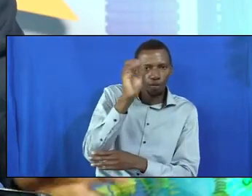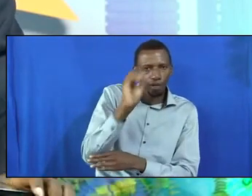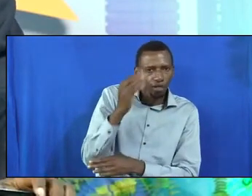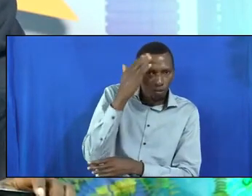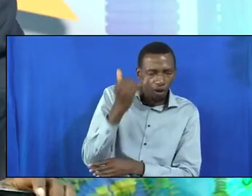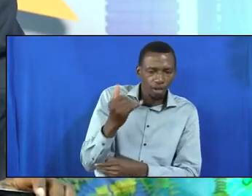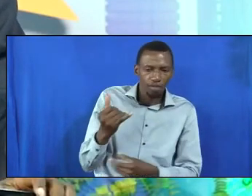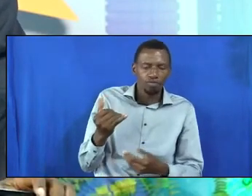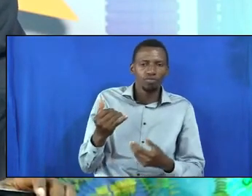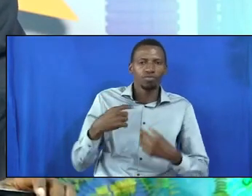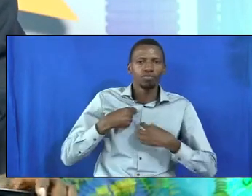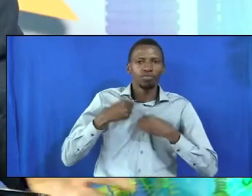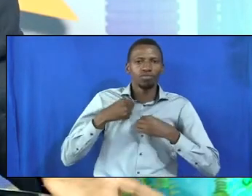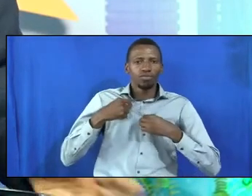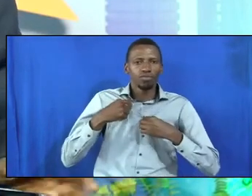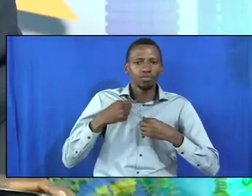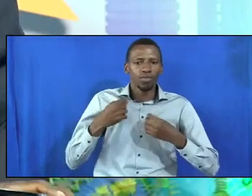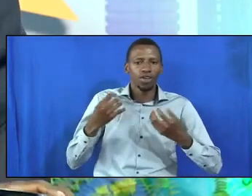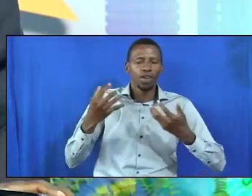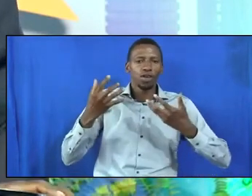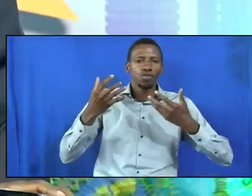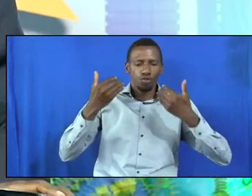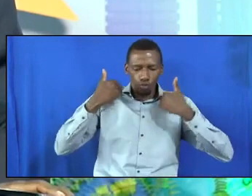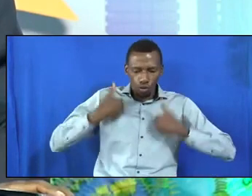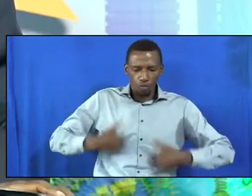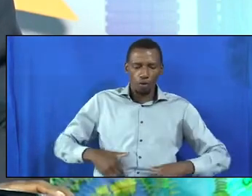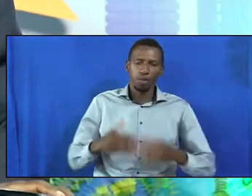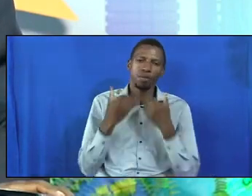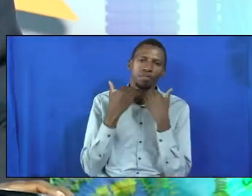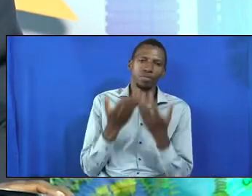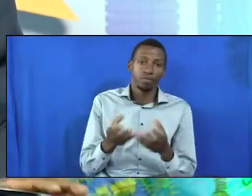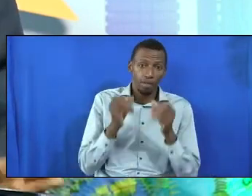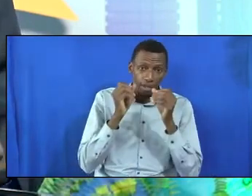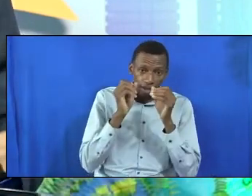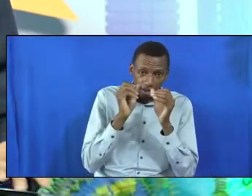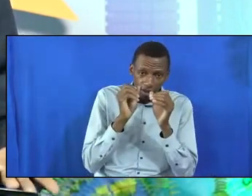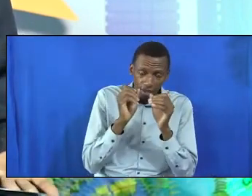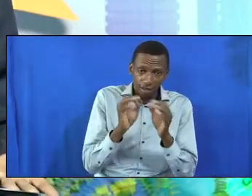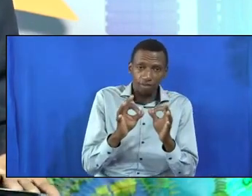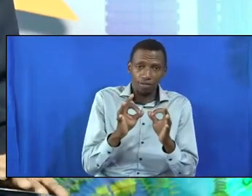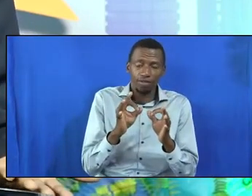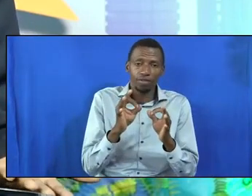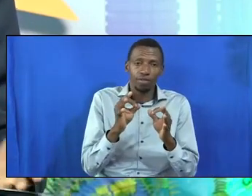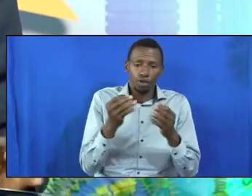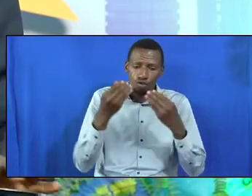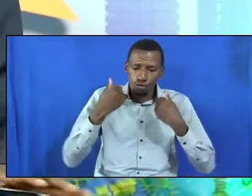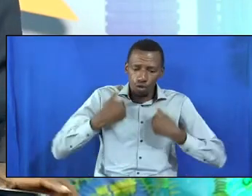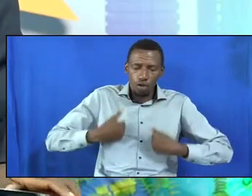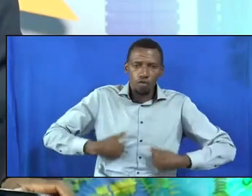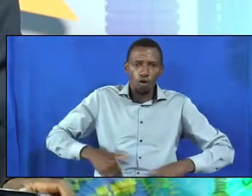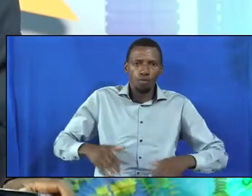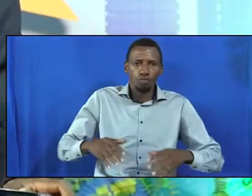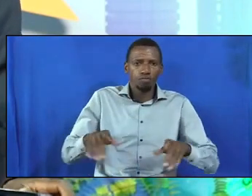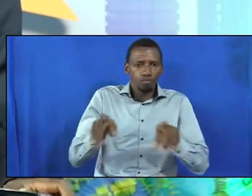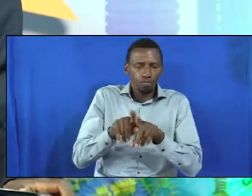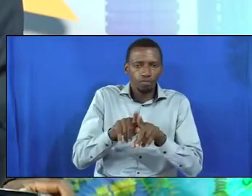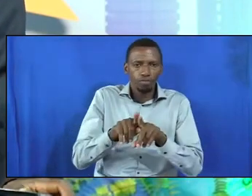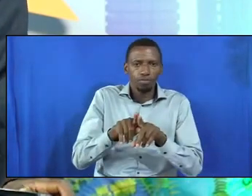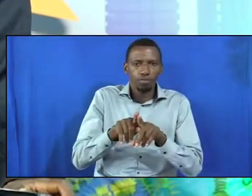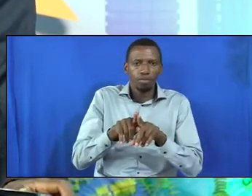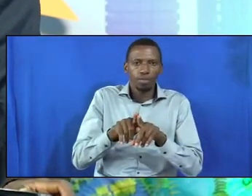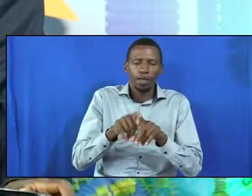If you were in uniform, I would give you 99%. But my teacher told me only God can get